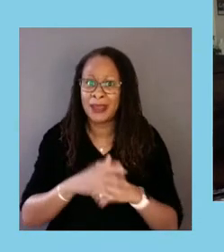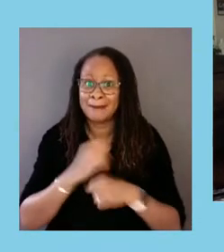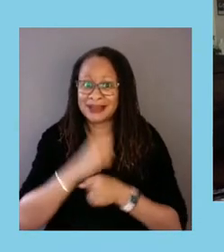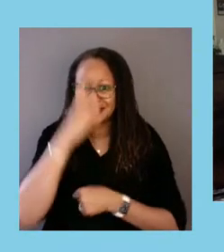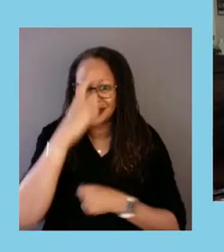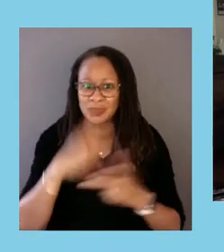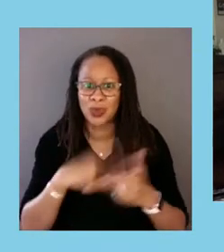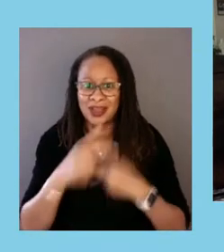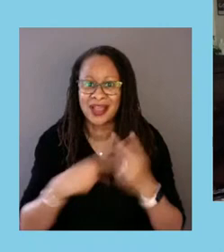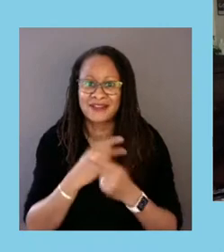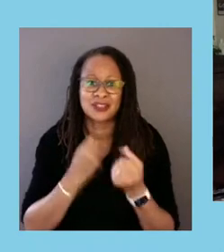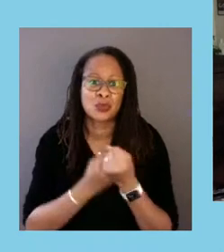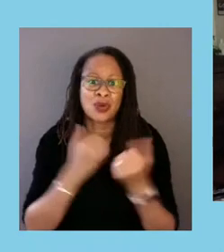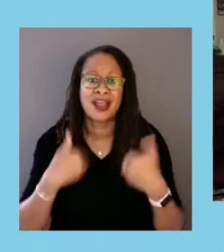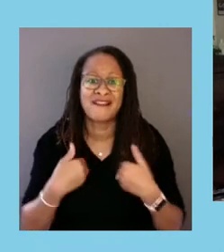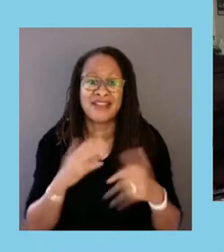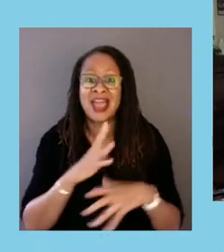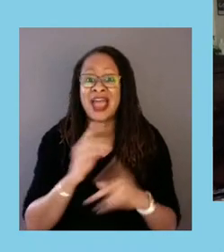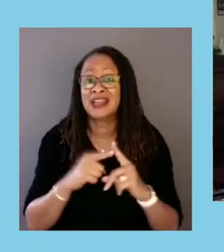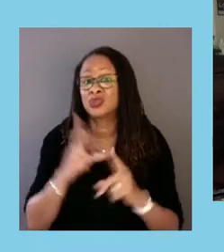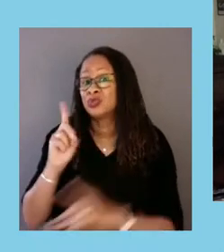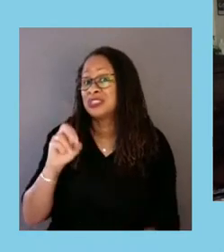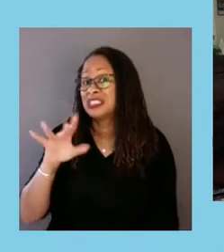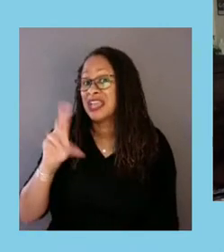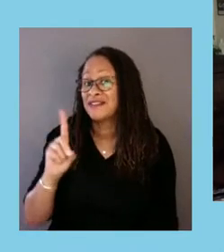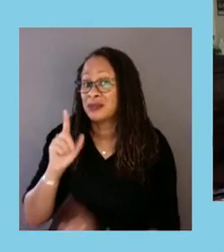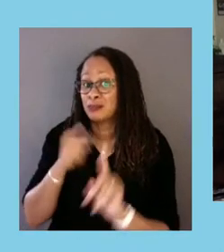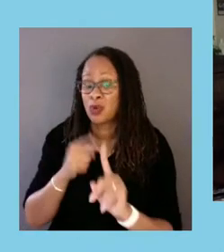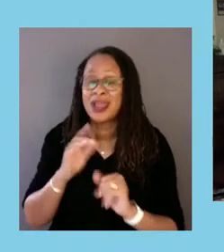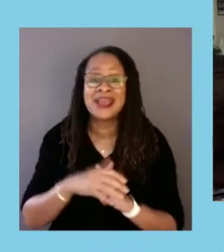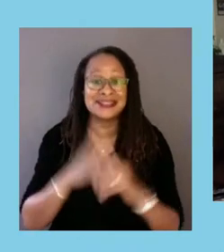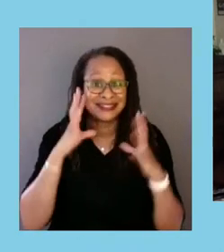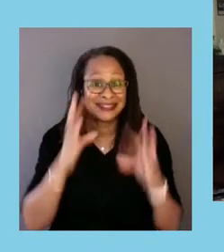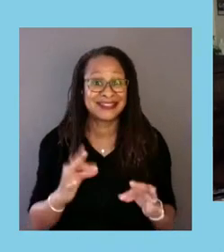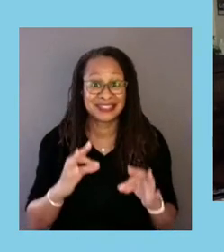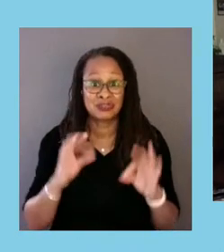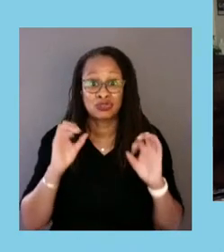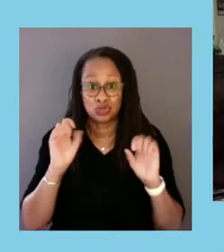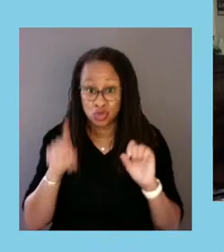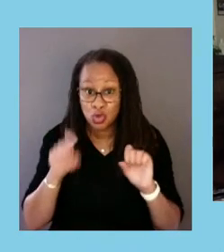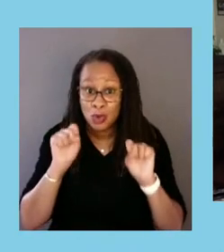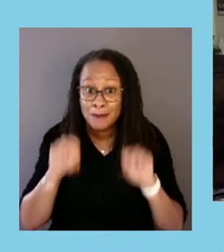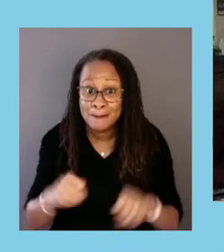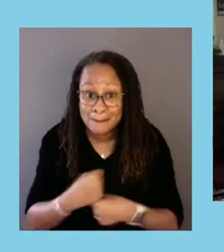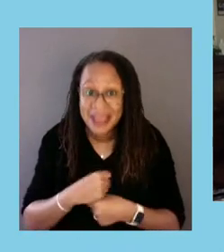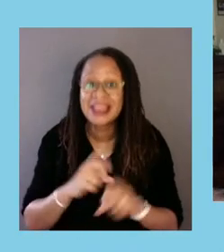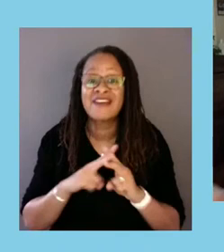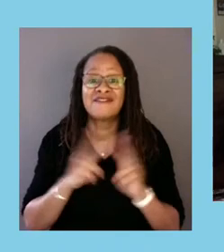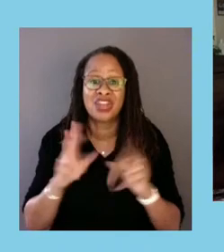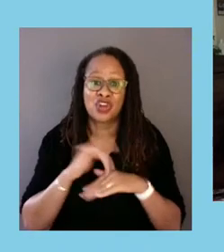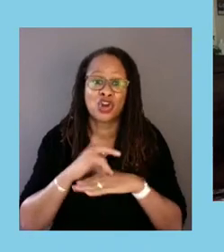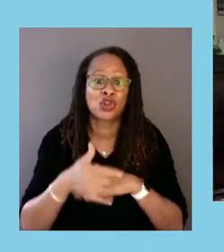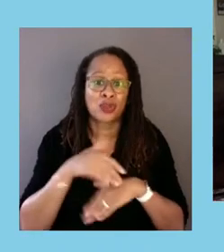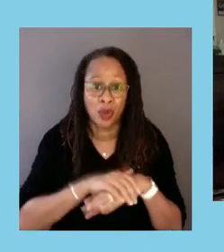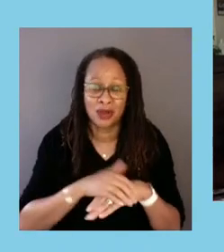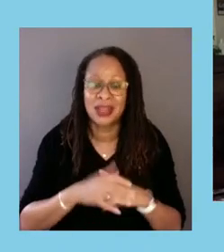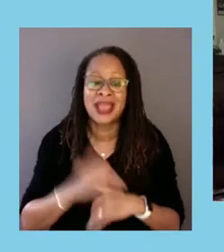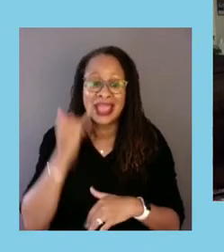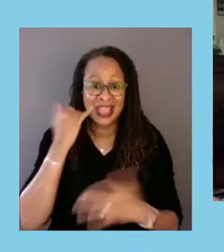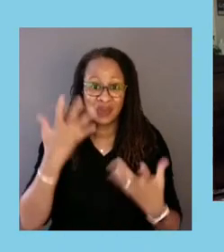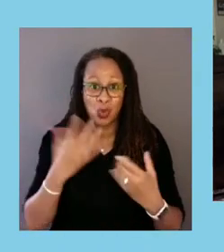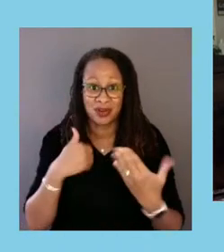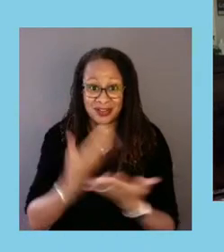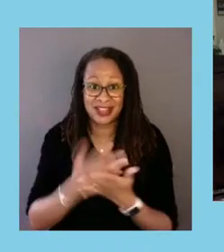do I have? And to David's point, you know, it is a decision that you make very, very, very early on. Like, if you want to get to that finish